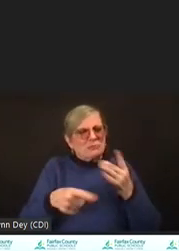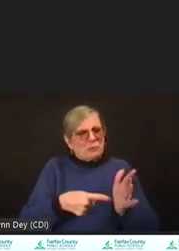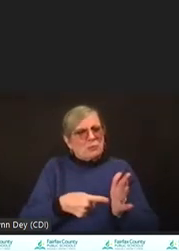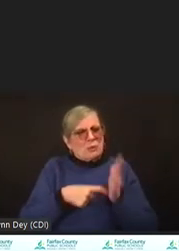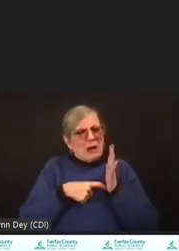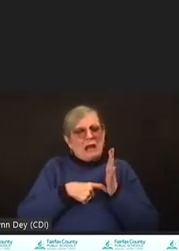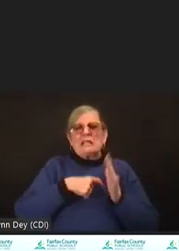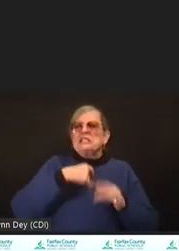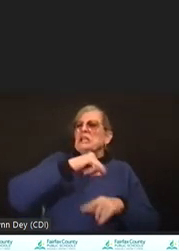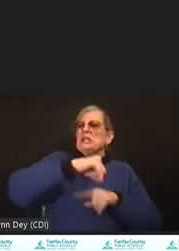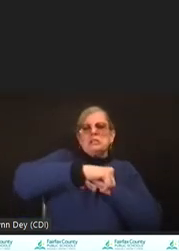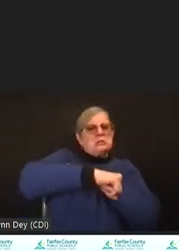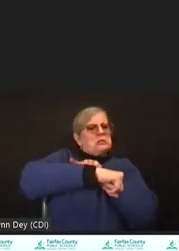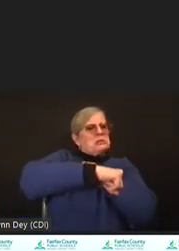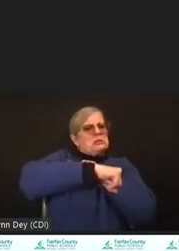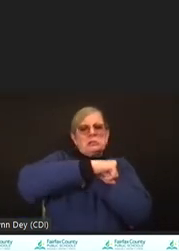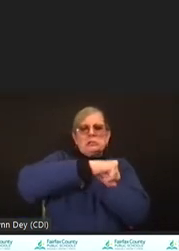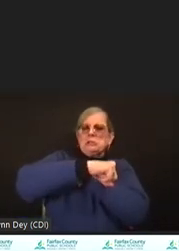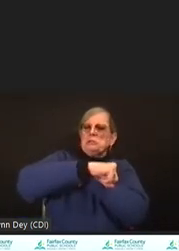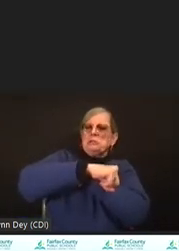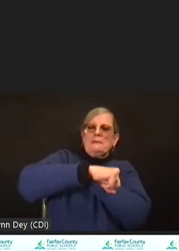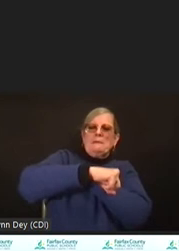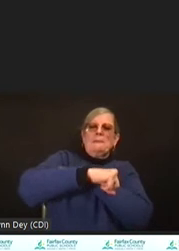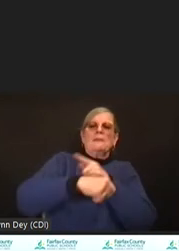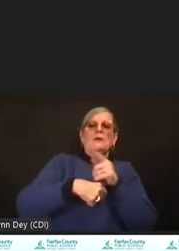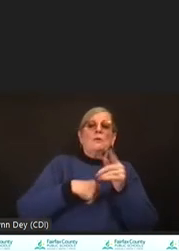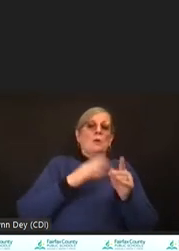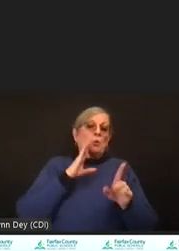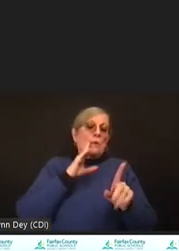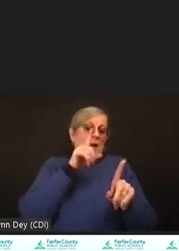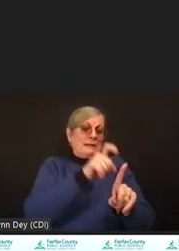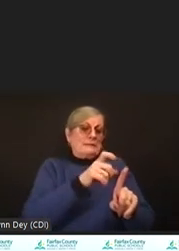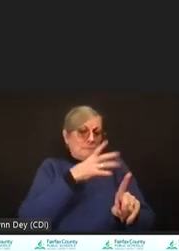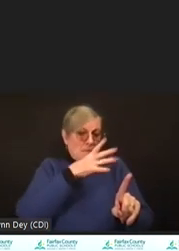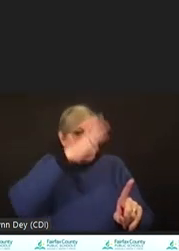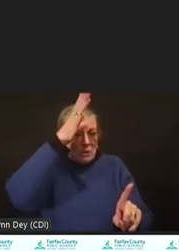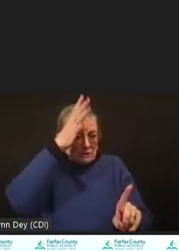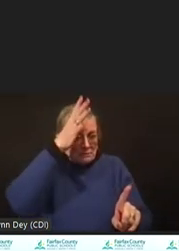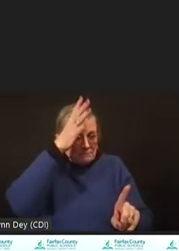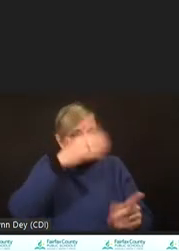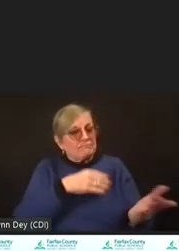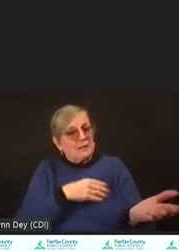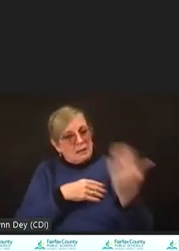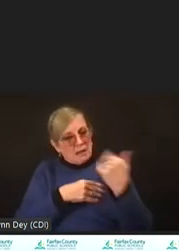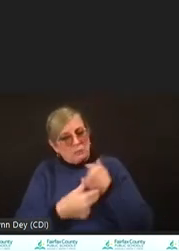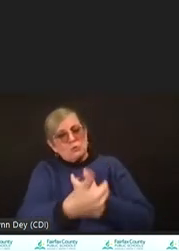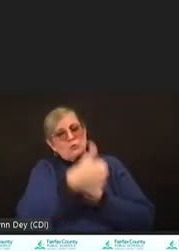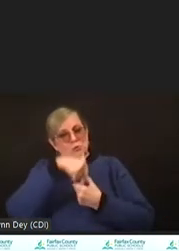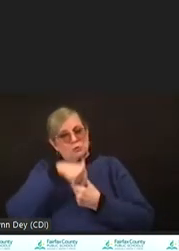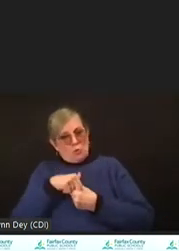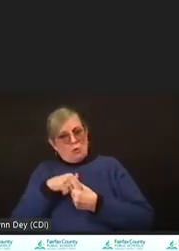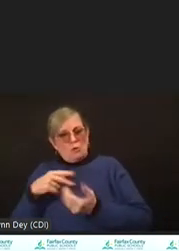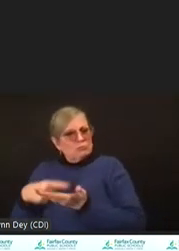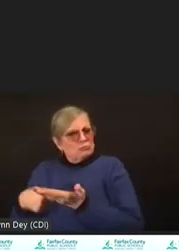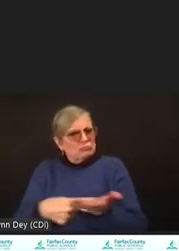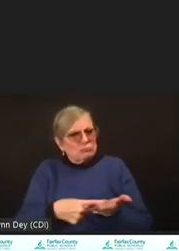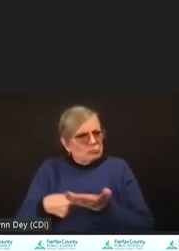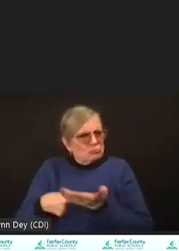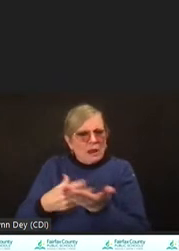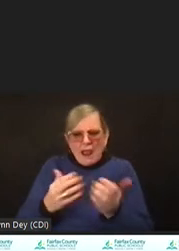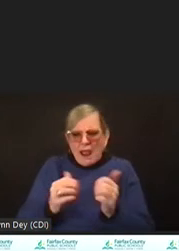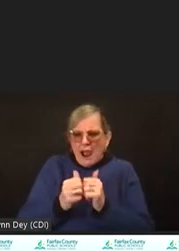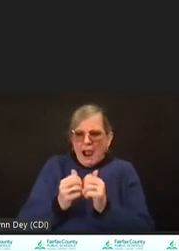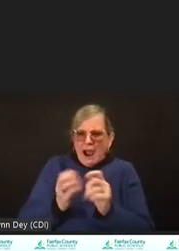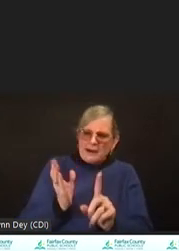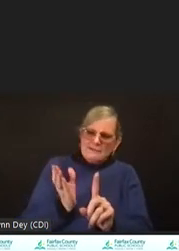support, we would then engage with our parents and guardians to have a conversation as to how we might be able to support the student in wearing a